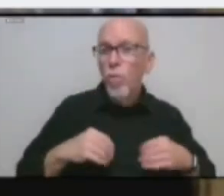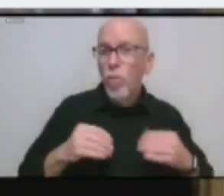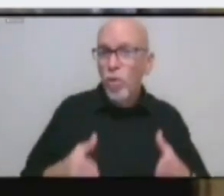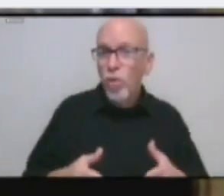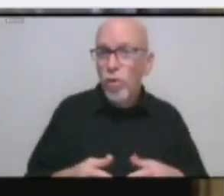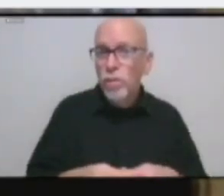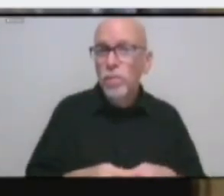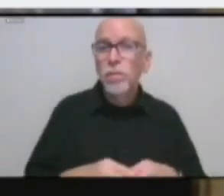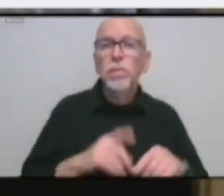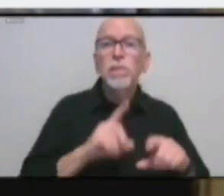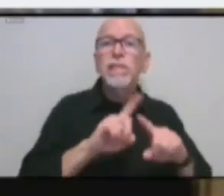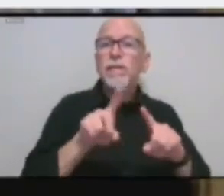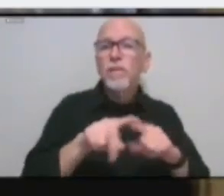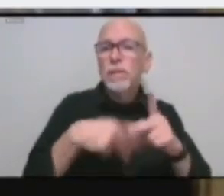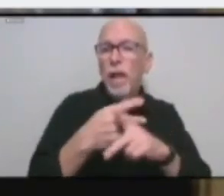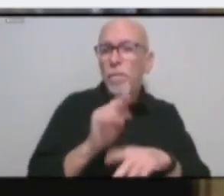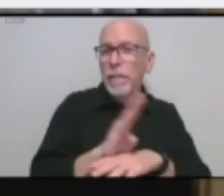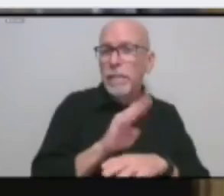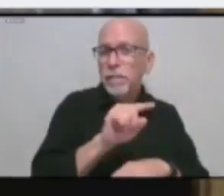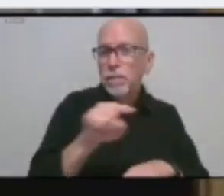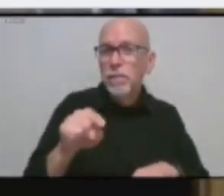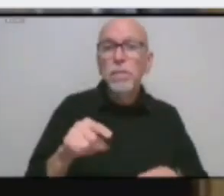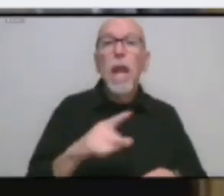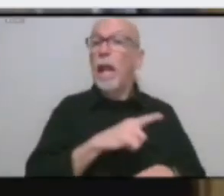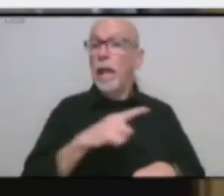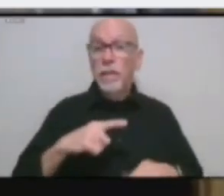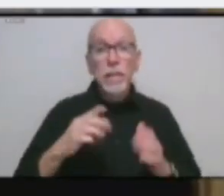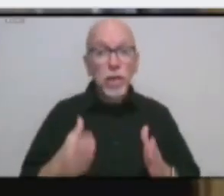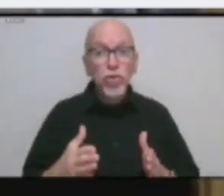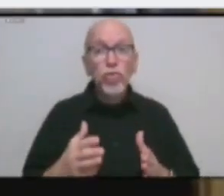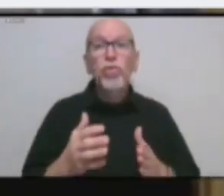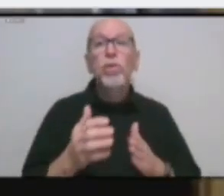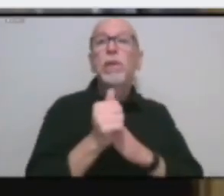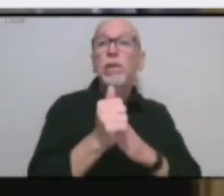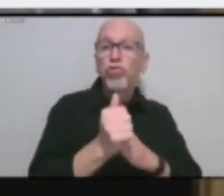various sectors, legislators, leadership.